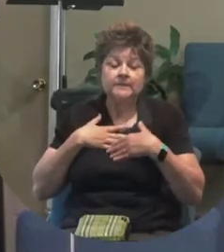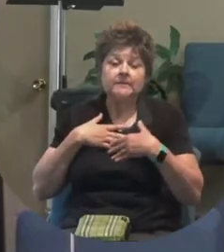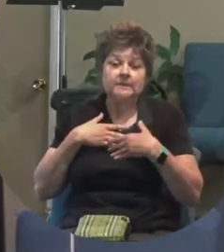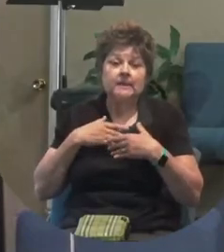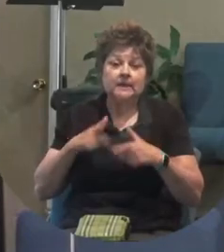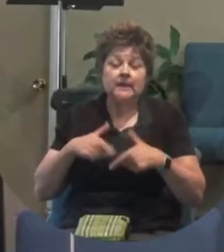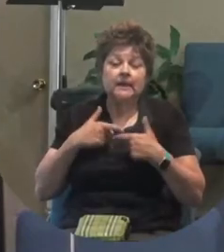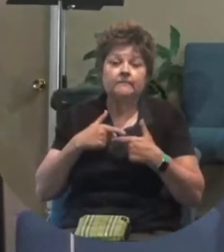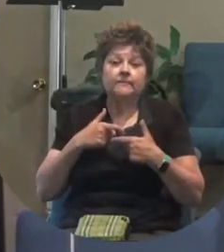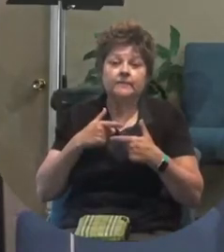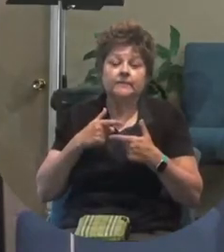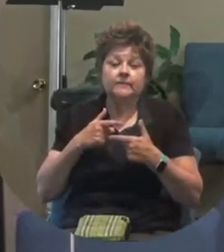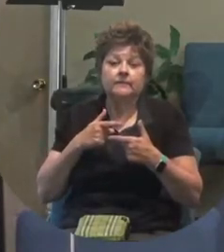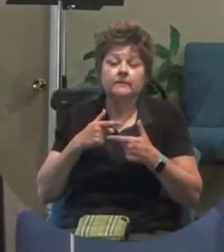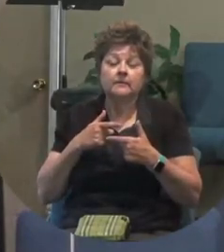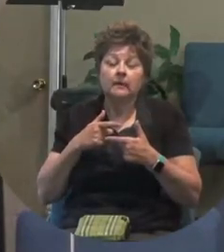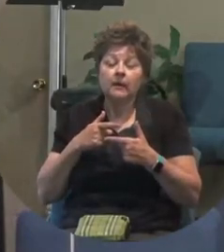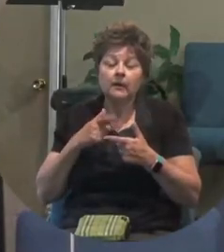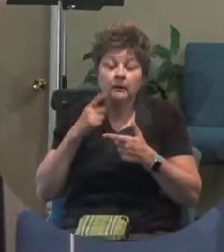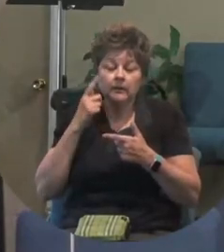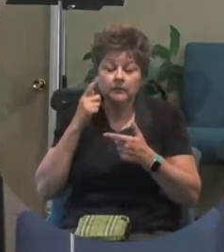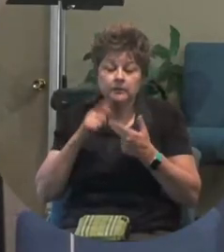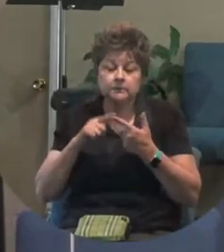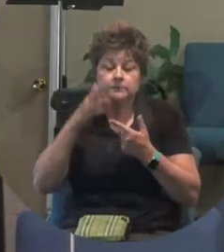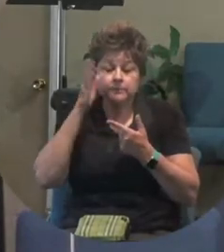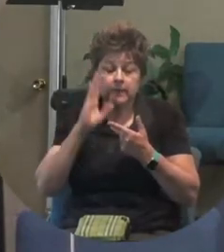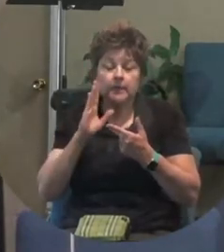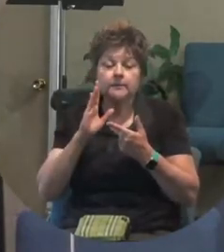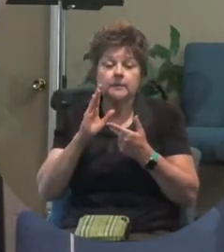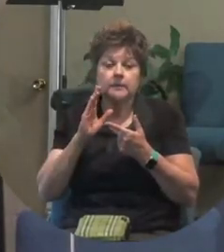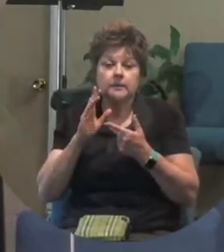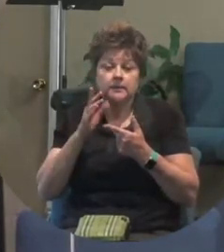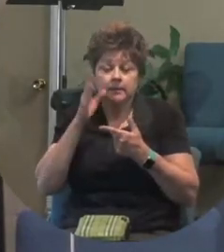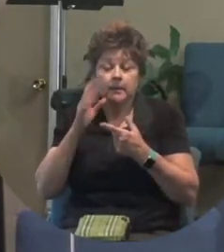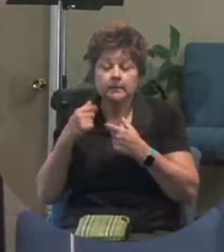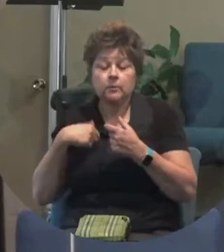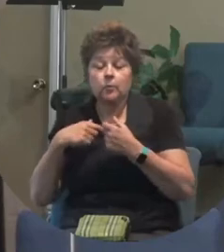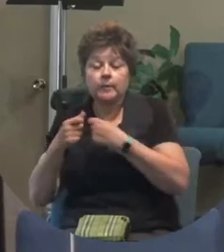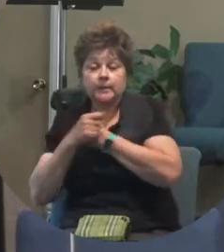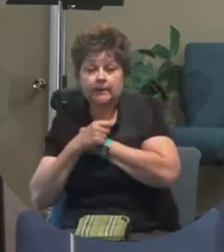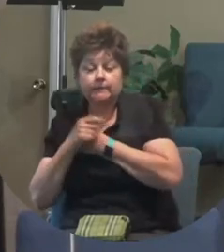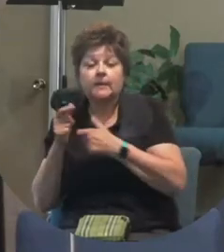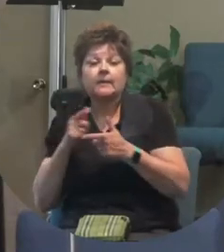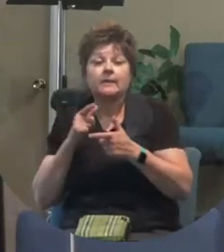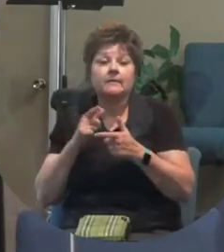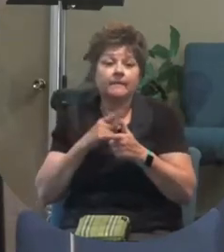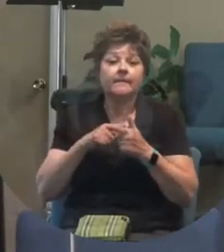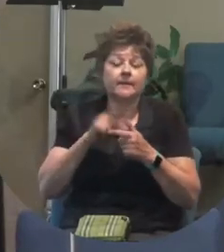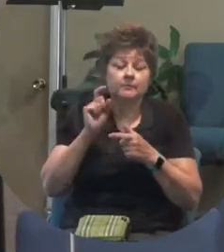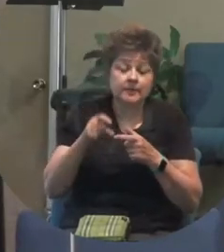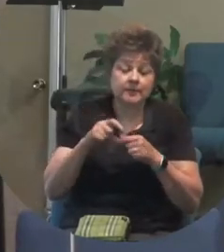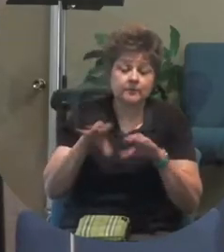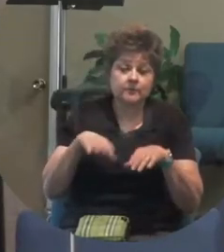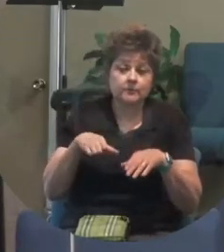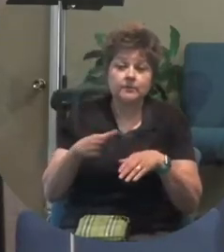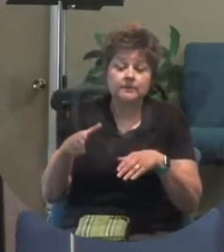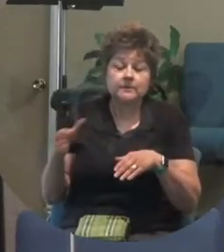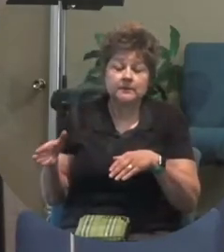we worship, the God that you love, then you need to do these things. Because if you do these